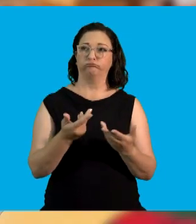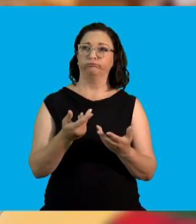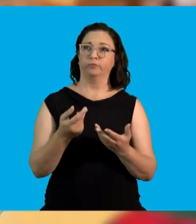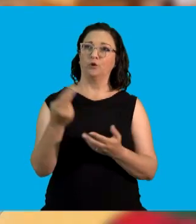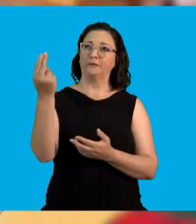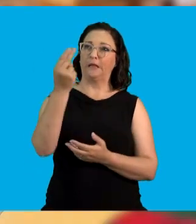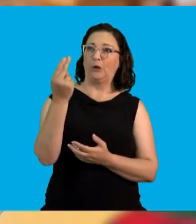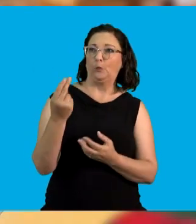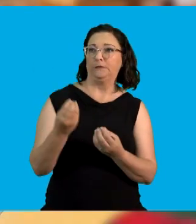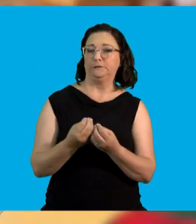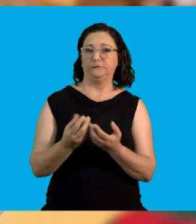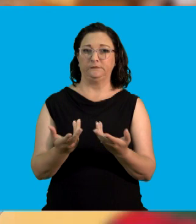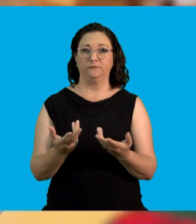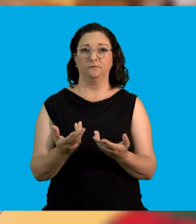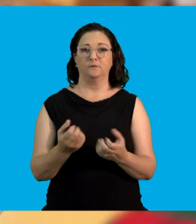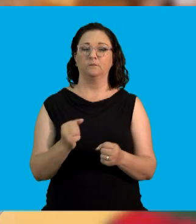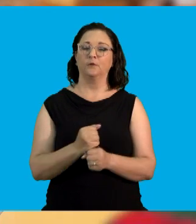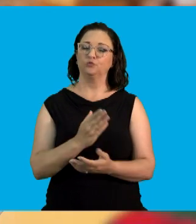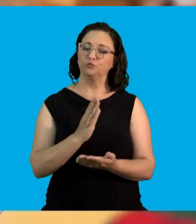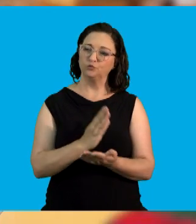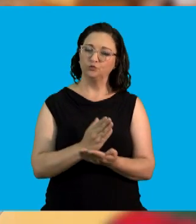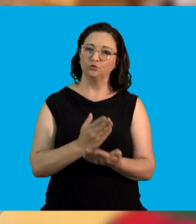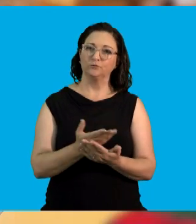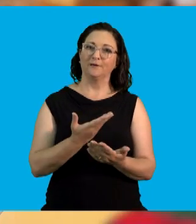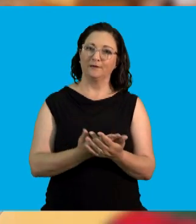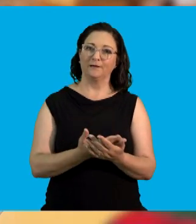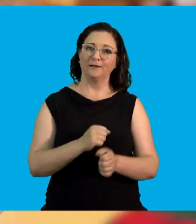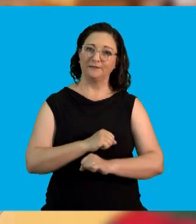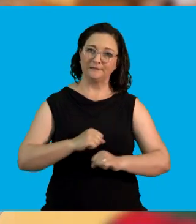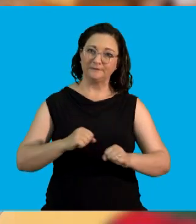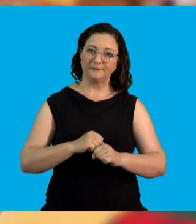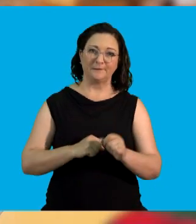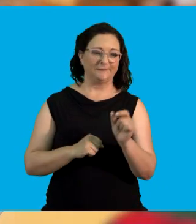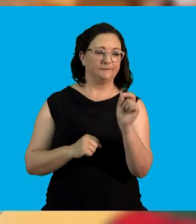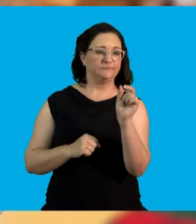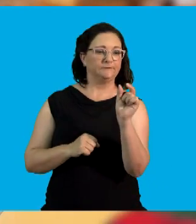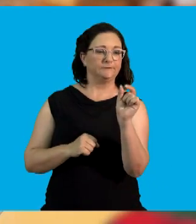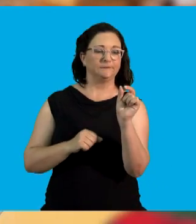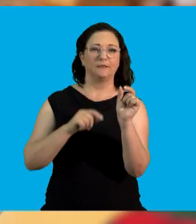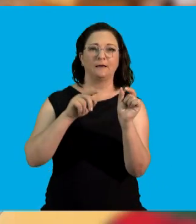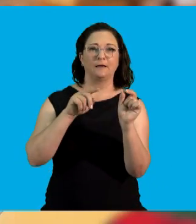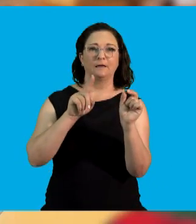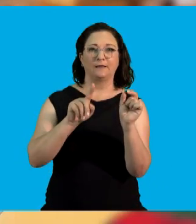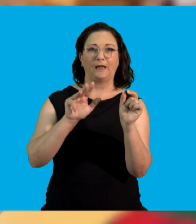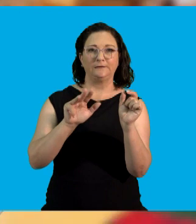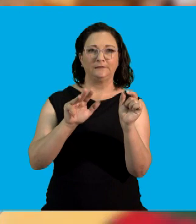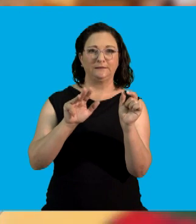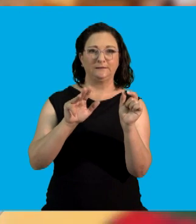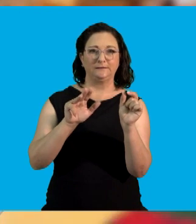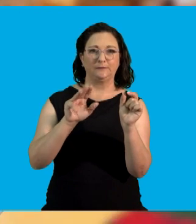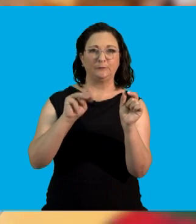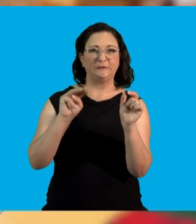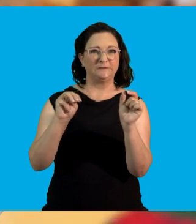decorate with brass, you need to make sure that you allow for a space of 19 millimeters for this particle when on a hot summer day